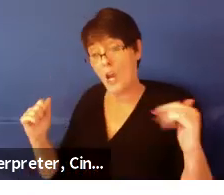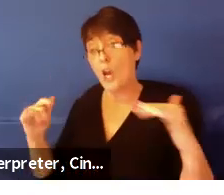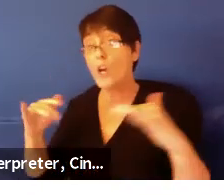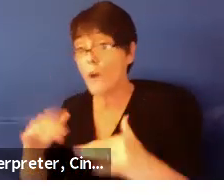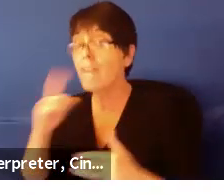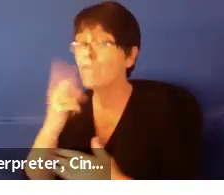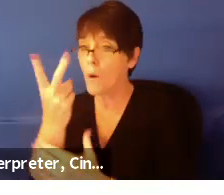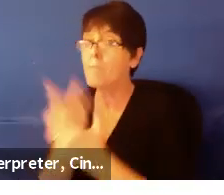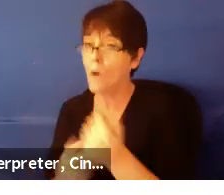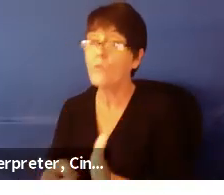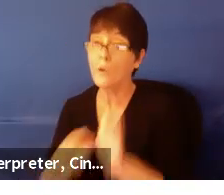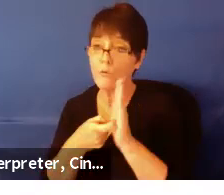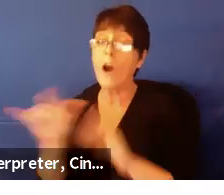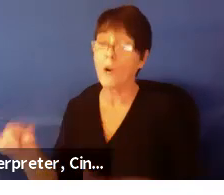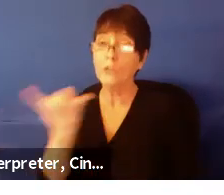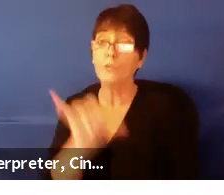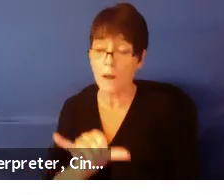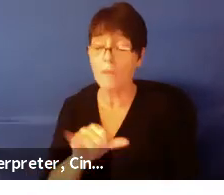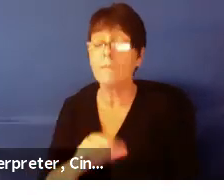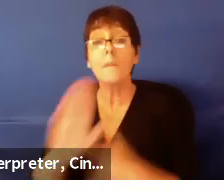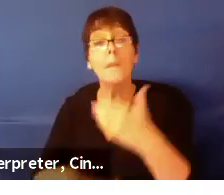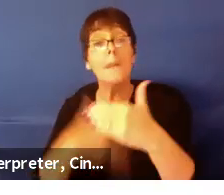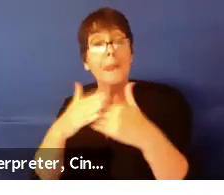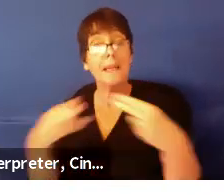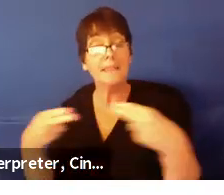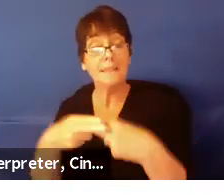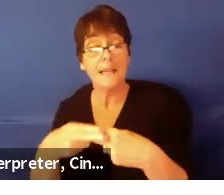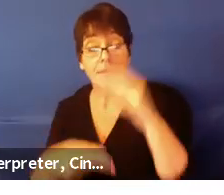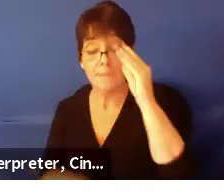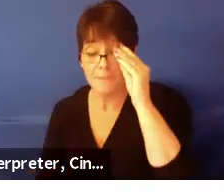also. Next slide, please.